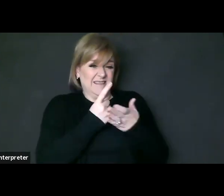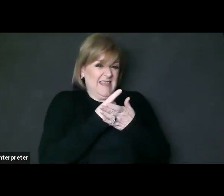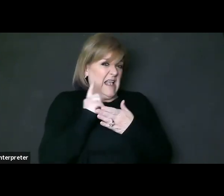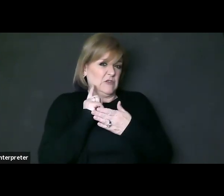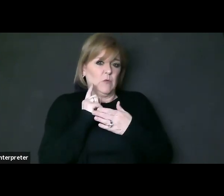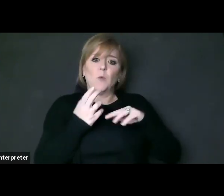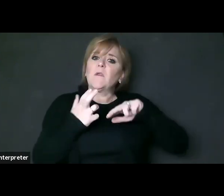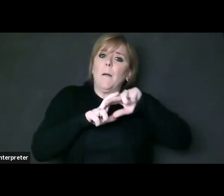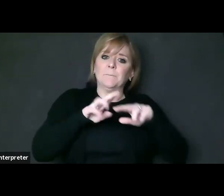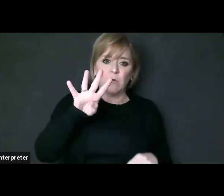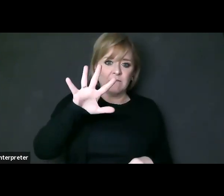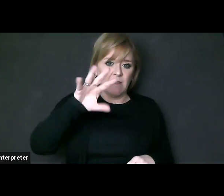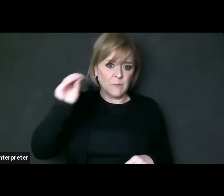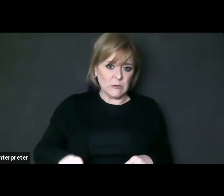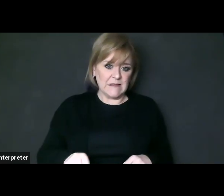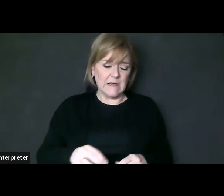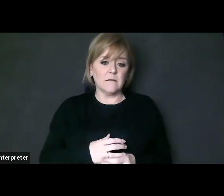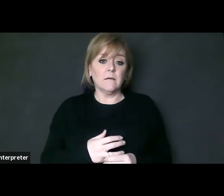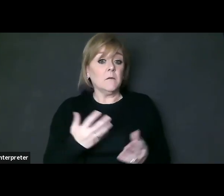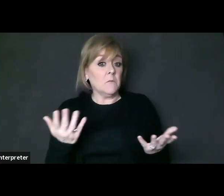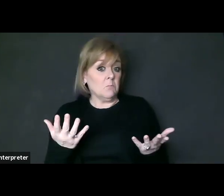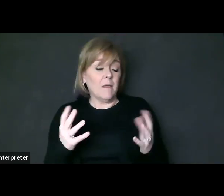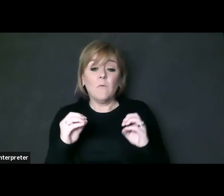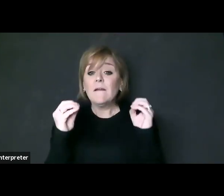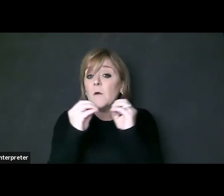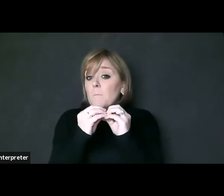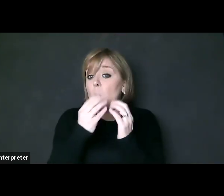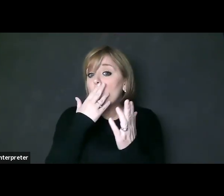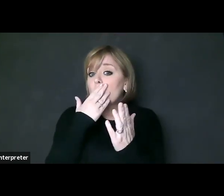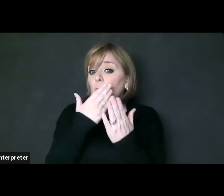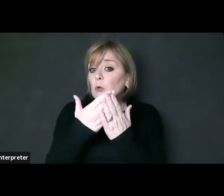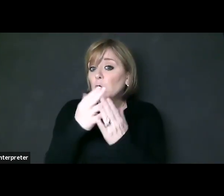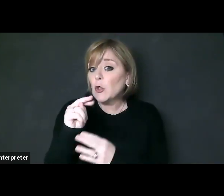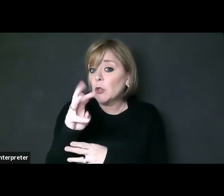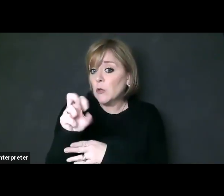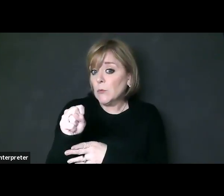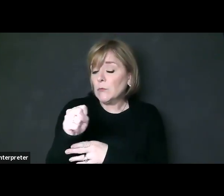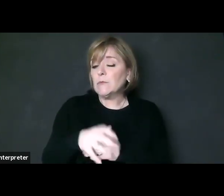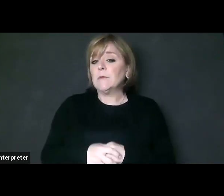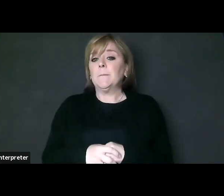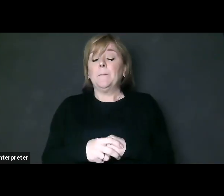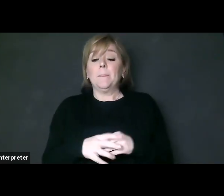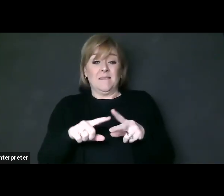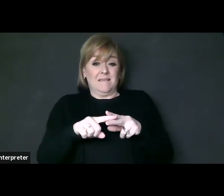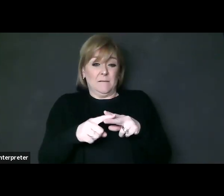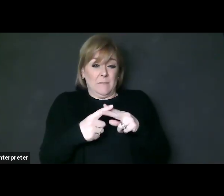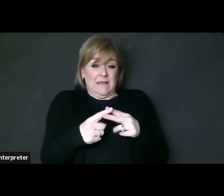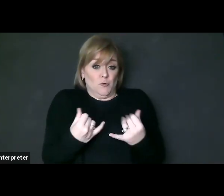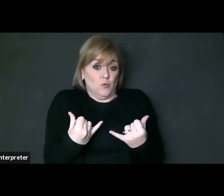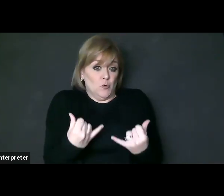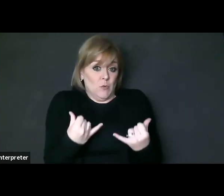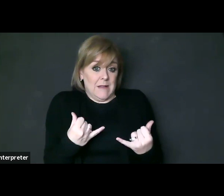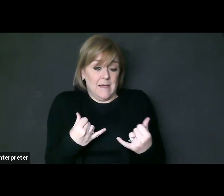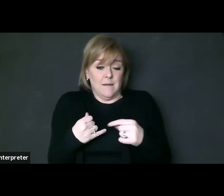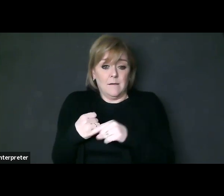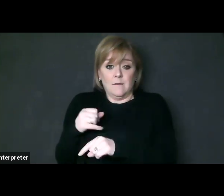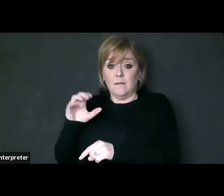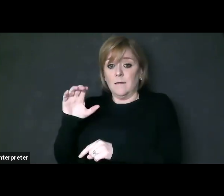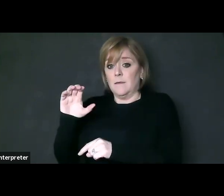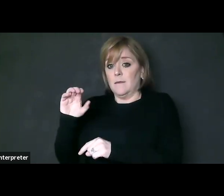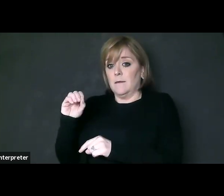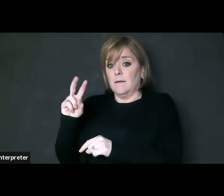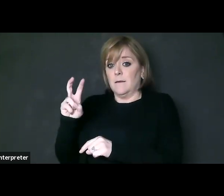alone. There's more good news coming. Beginning today, Covenant is